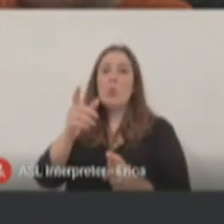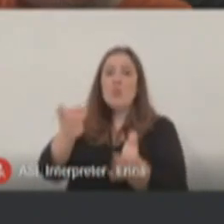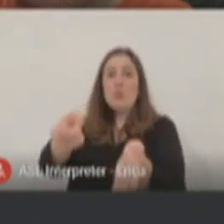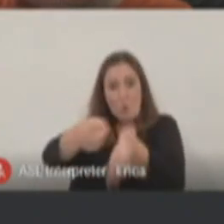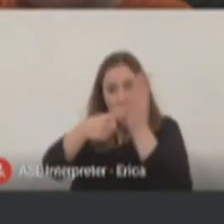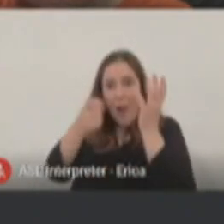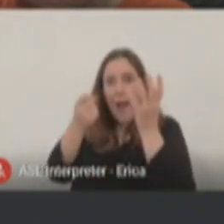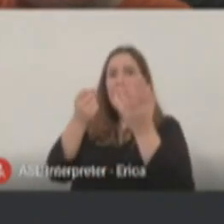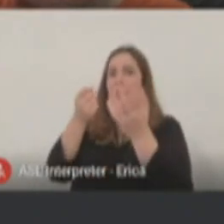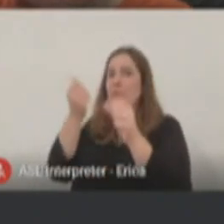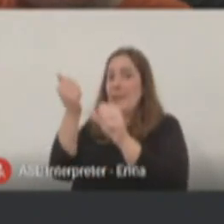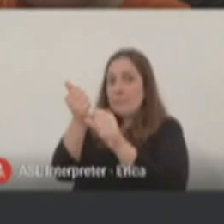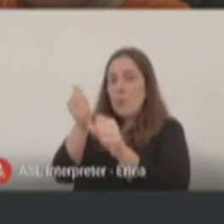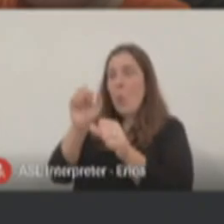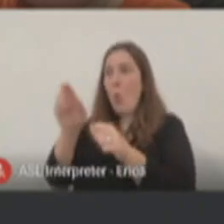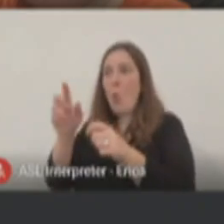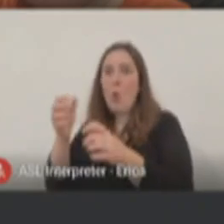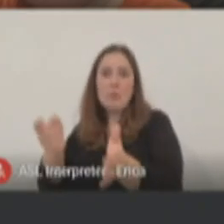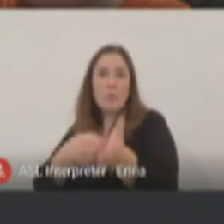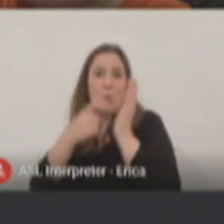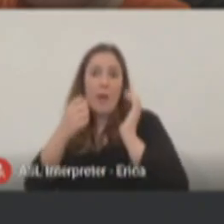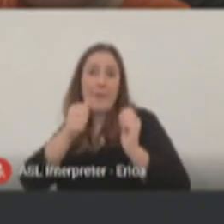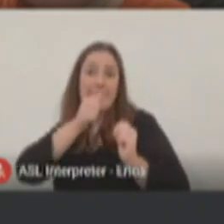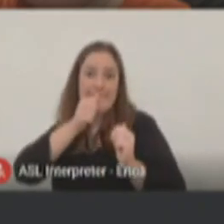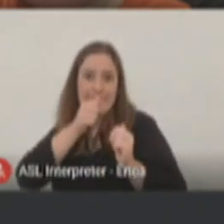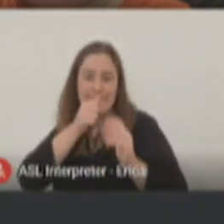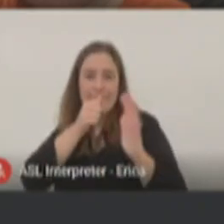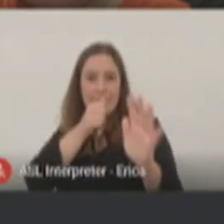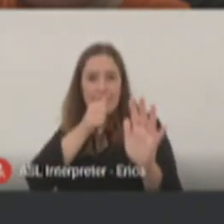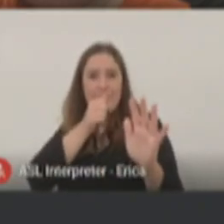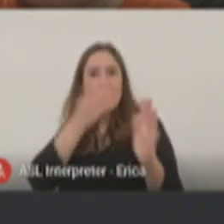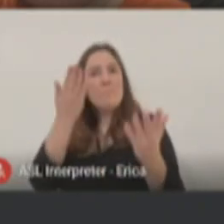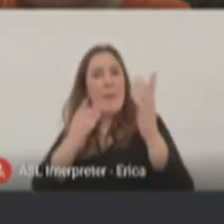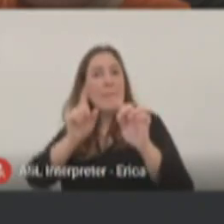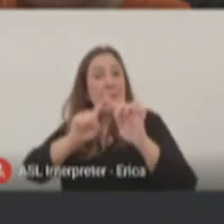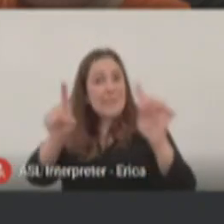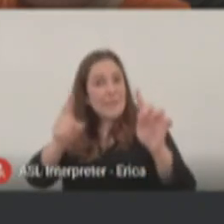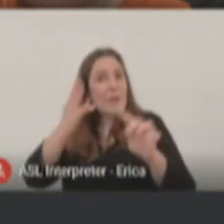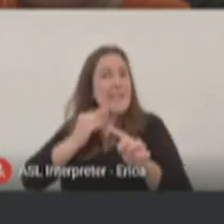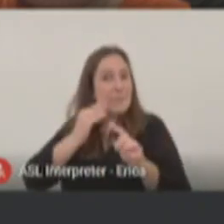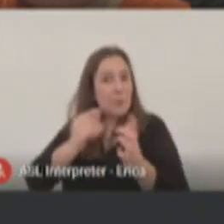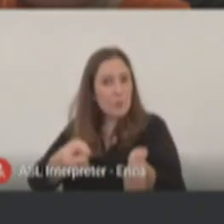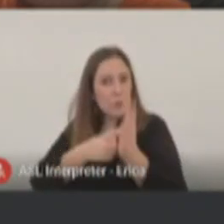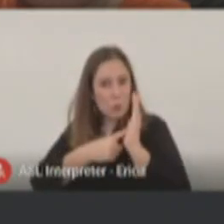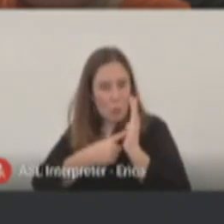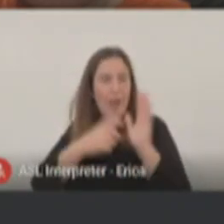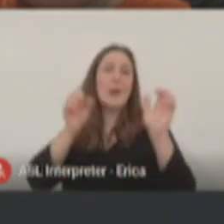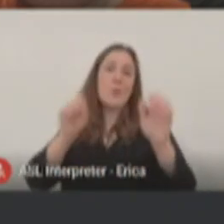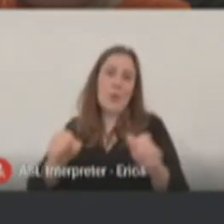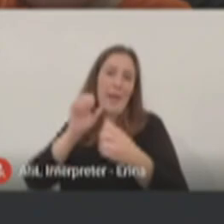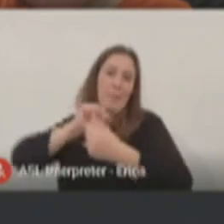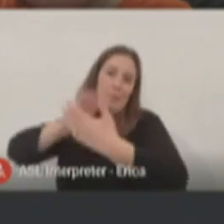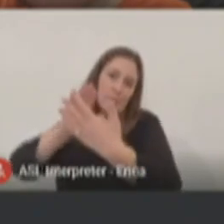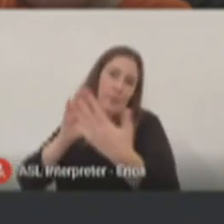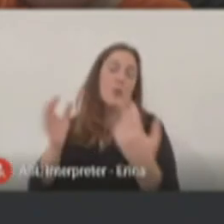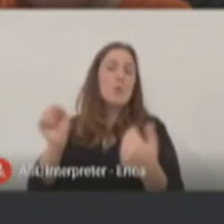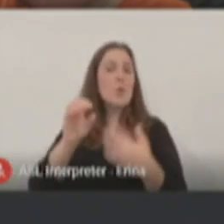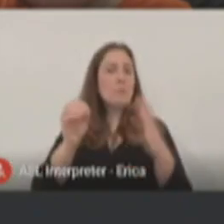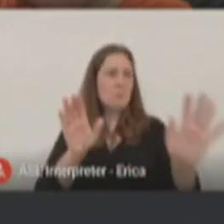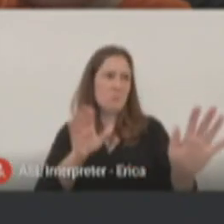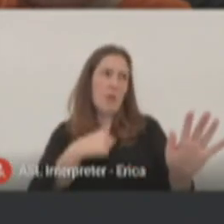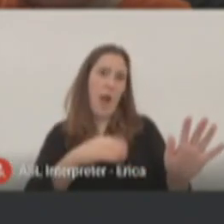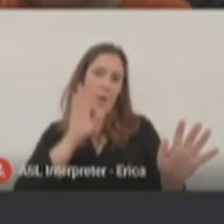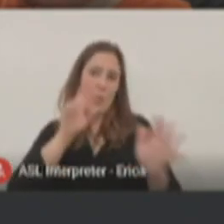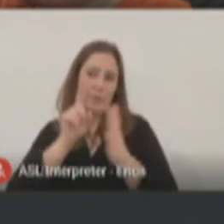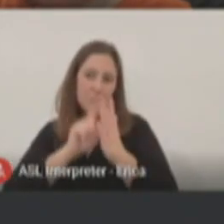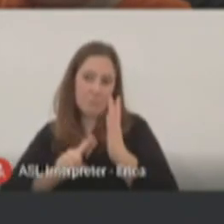assistance to get vaccinated, that's not the way other people are getting vaccinated, that we make that happen. So we'll look into that and follow up on that. I appreciate you